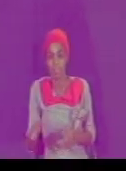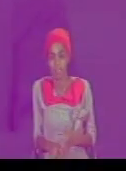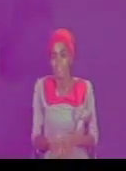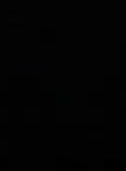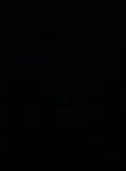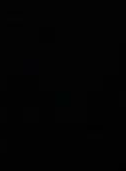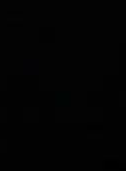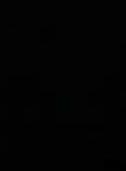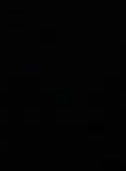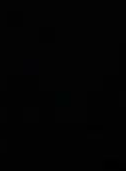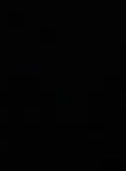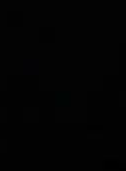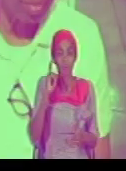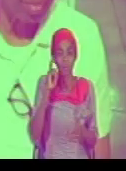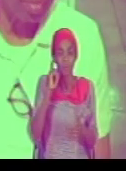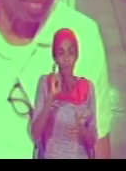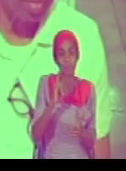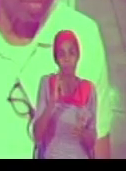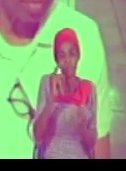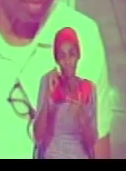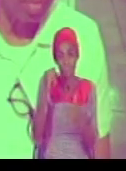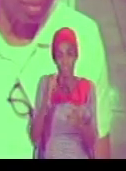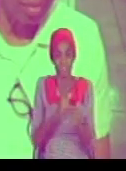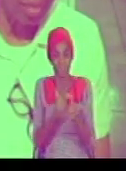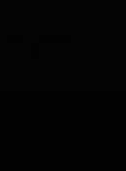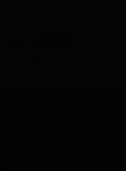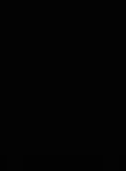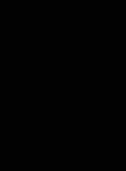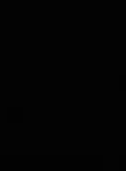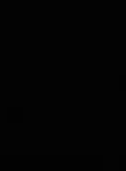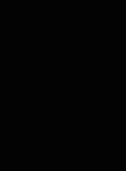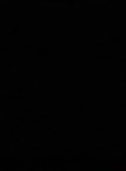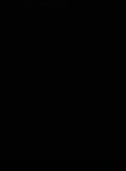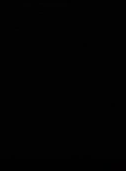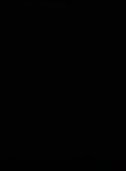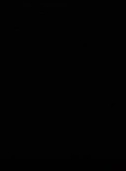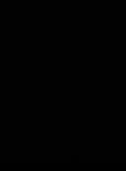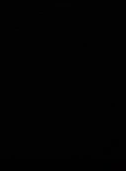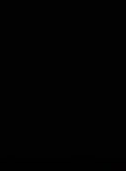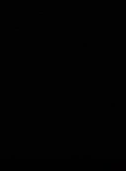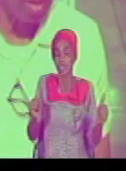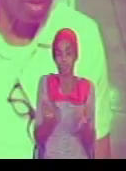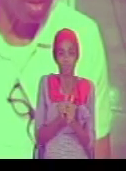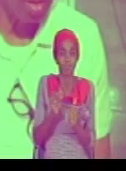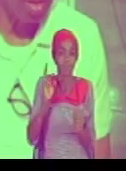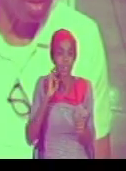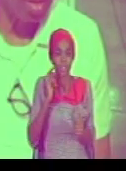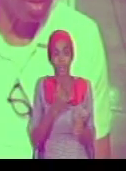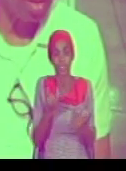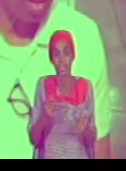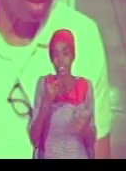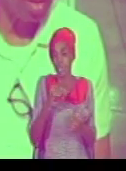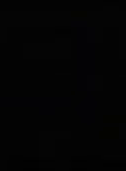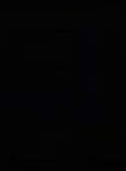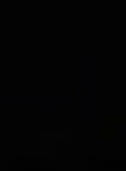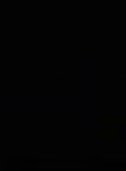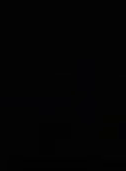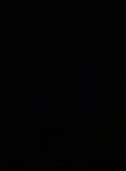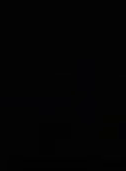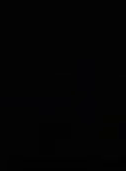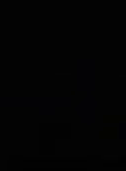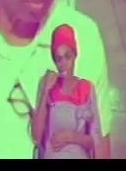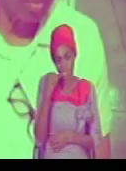comes dancing with her, and now there's jealousy. And that lady is